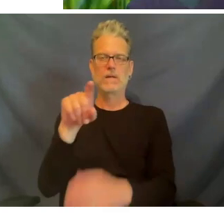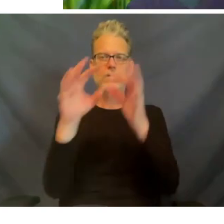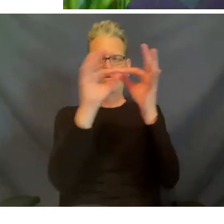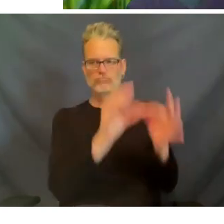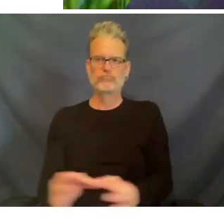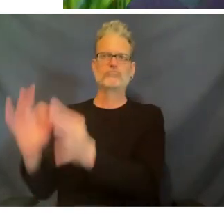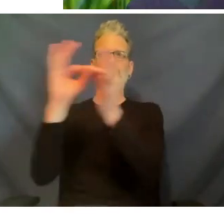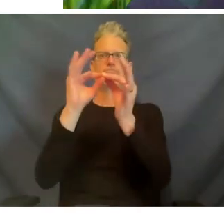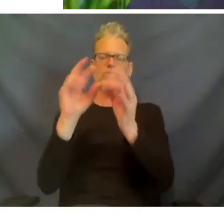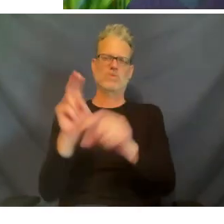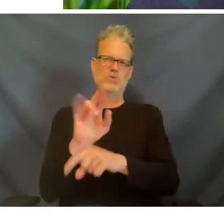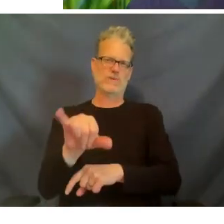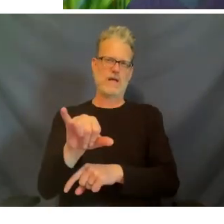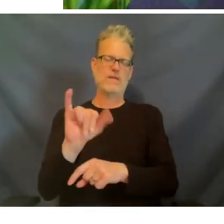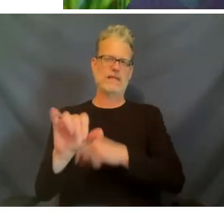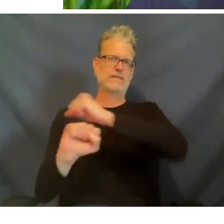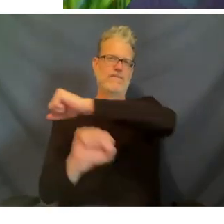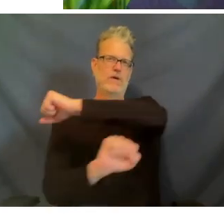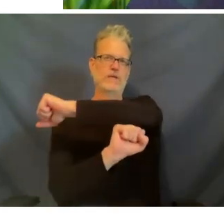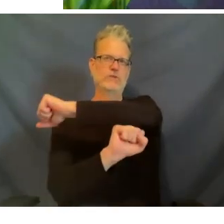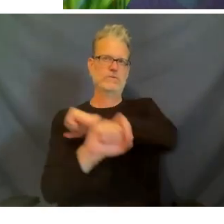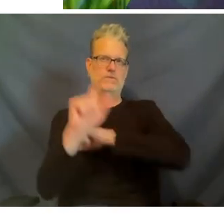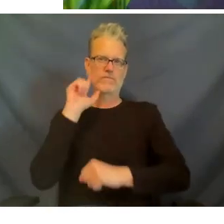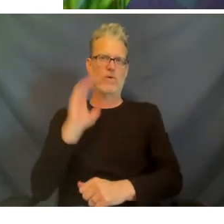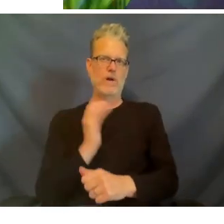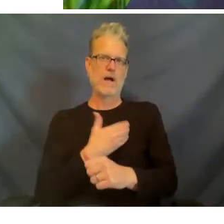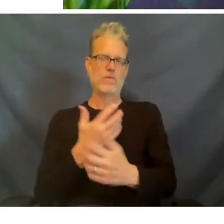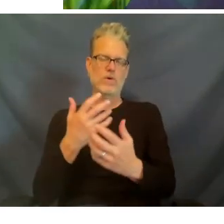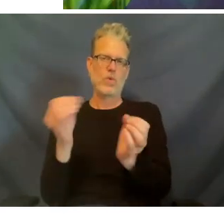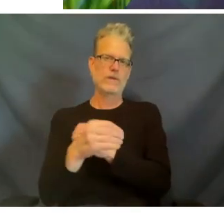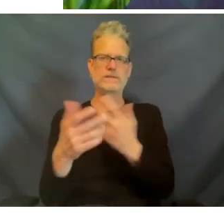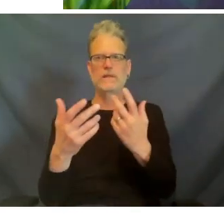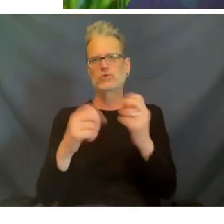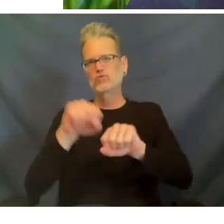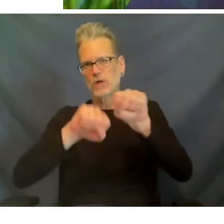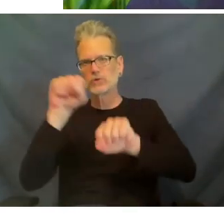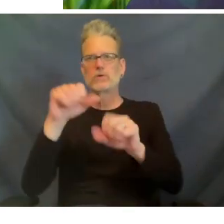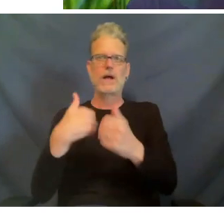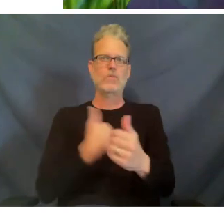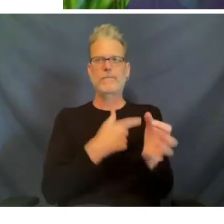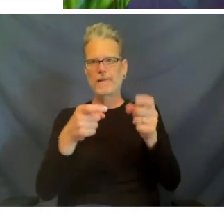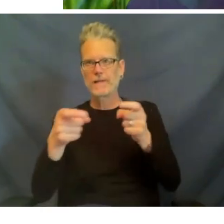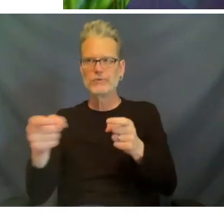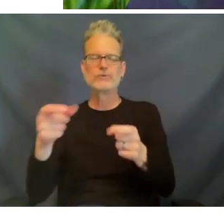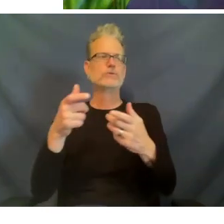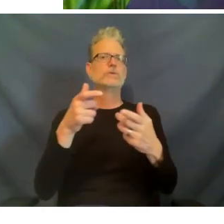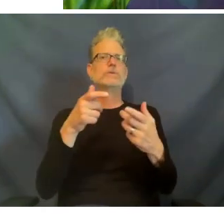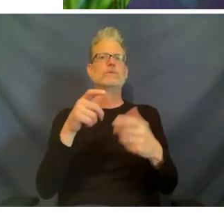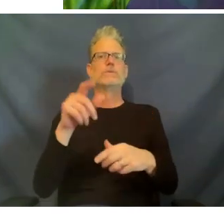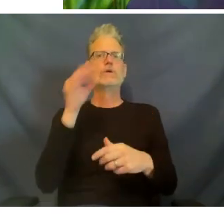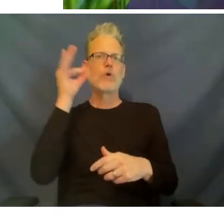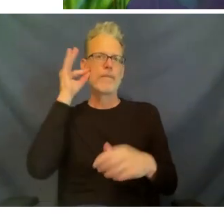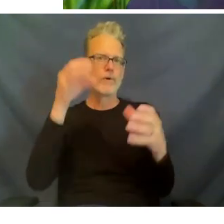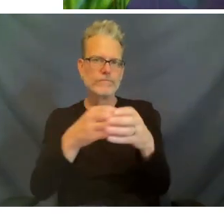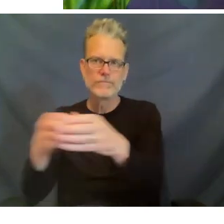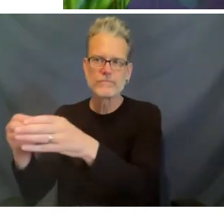as the foundation for our Office of Tribal Relations organizational structure and how we manage and how we proceed with the work